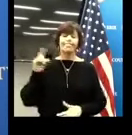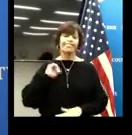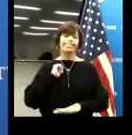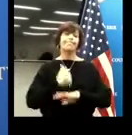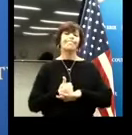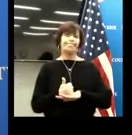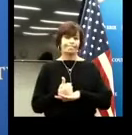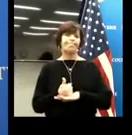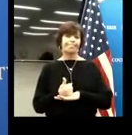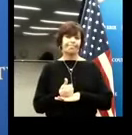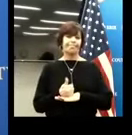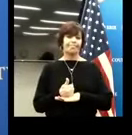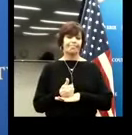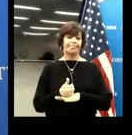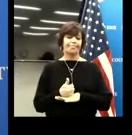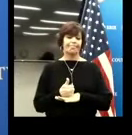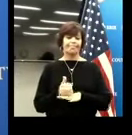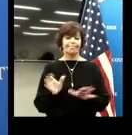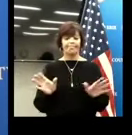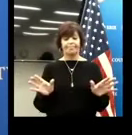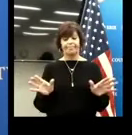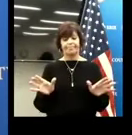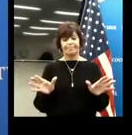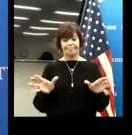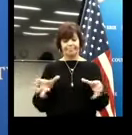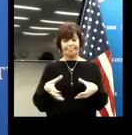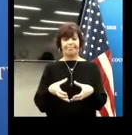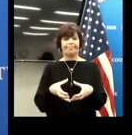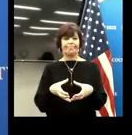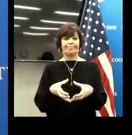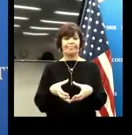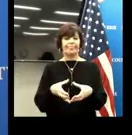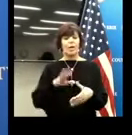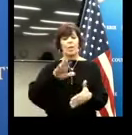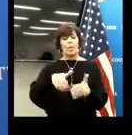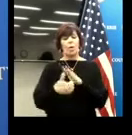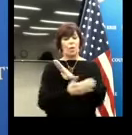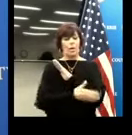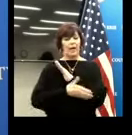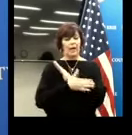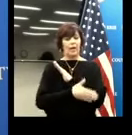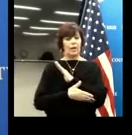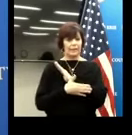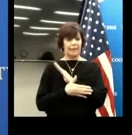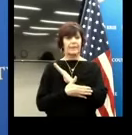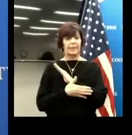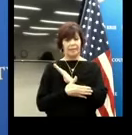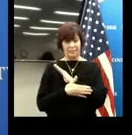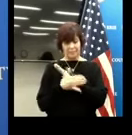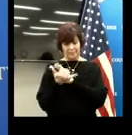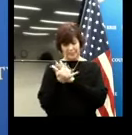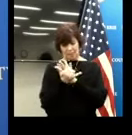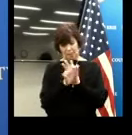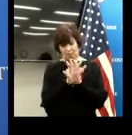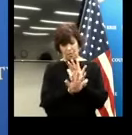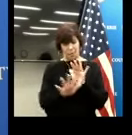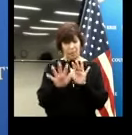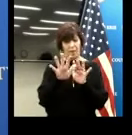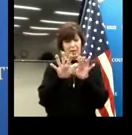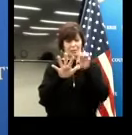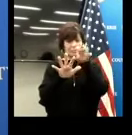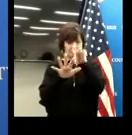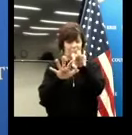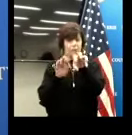implemented the micro-cluster strategy, with the whole county being at least in yellow and a good portion of the county being